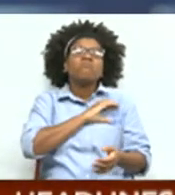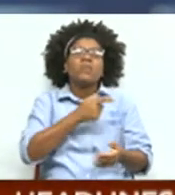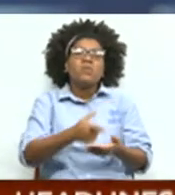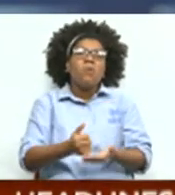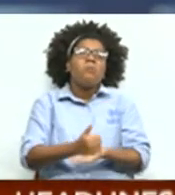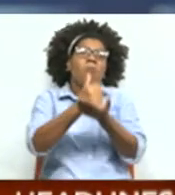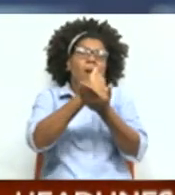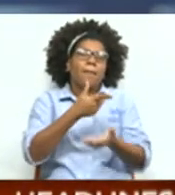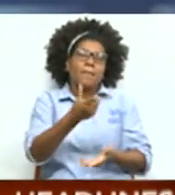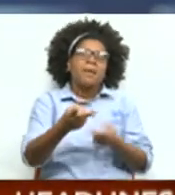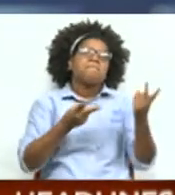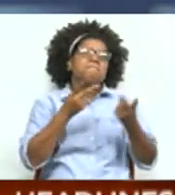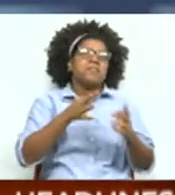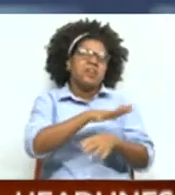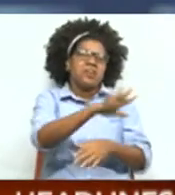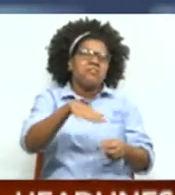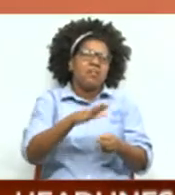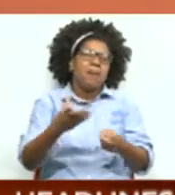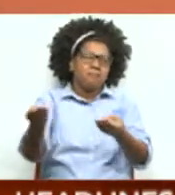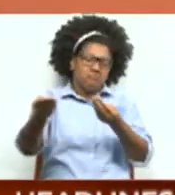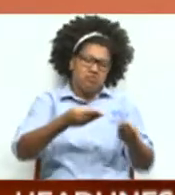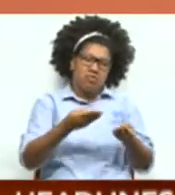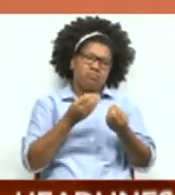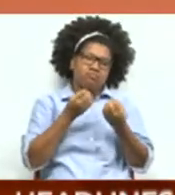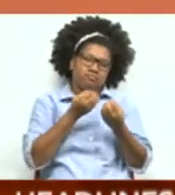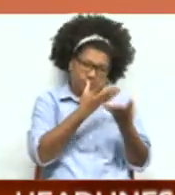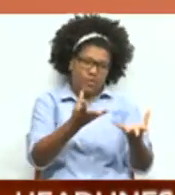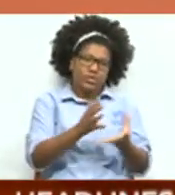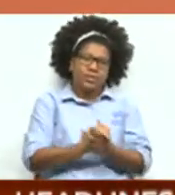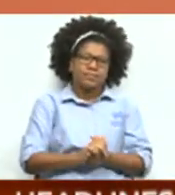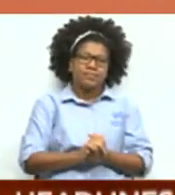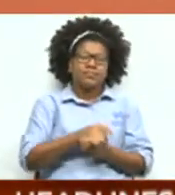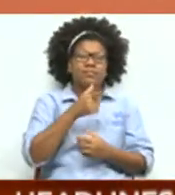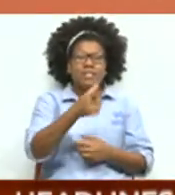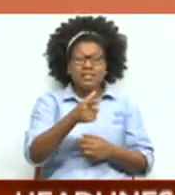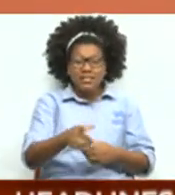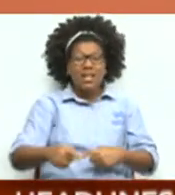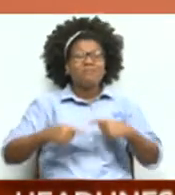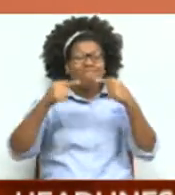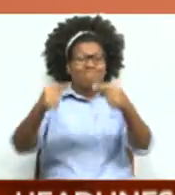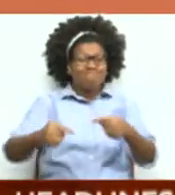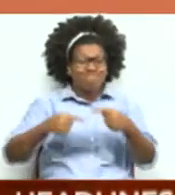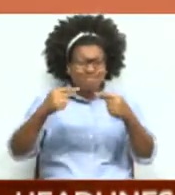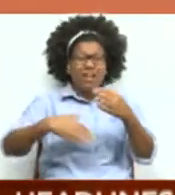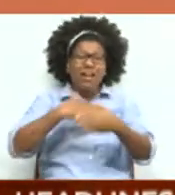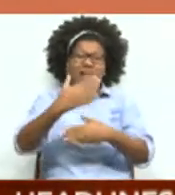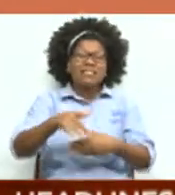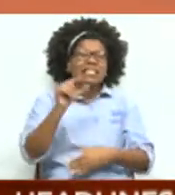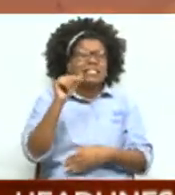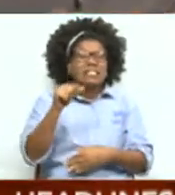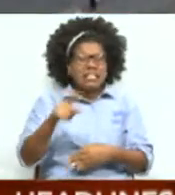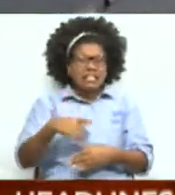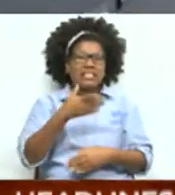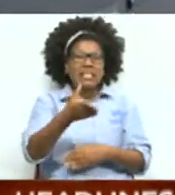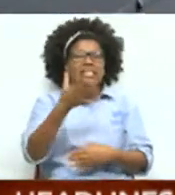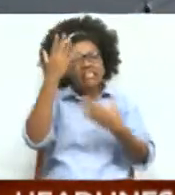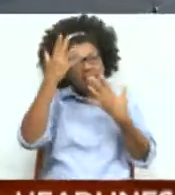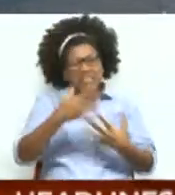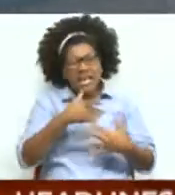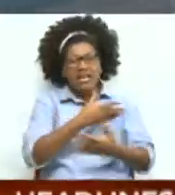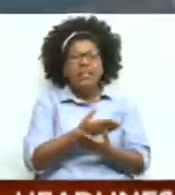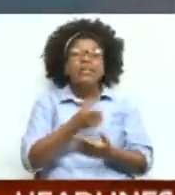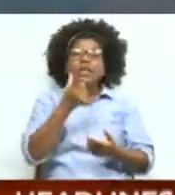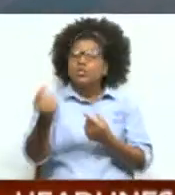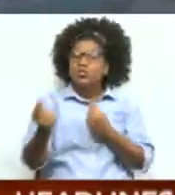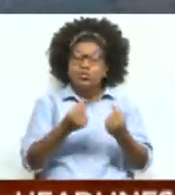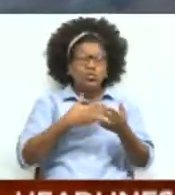this report. Still reeling from Saturday's tragedy, residents of Harp Place, Port of Spain are doing whatever they can to feel a